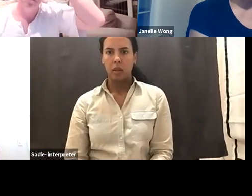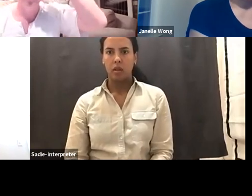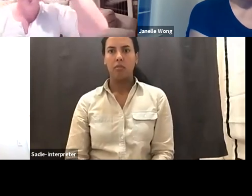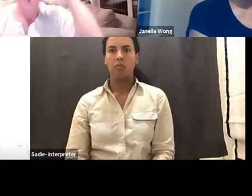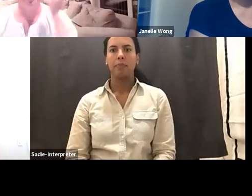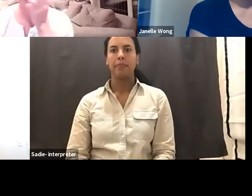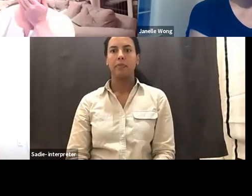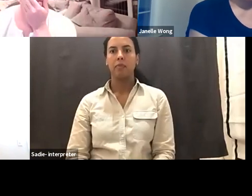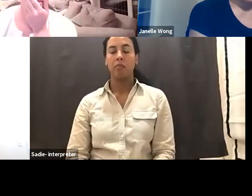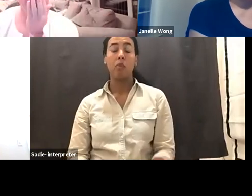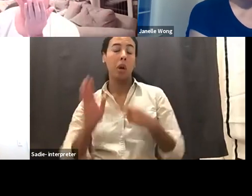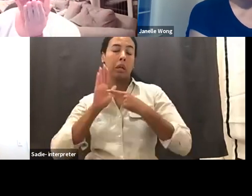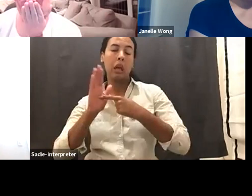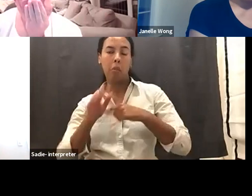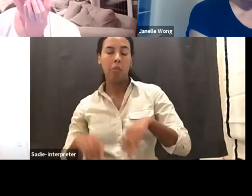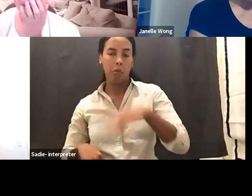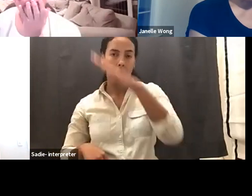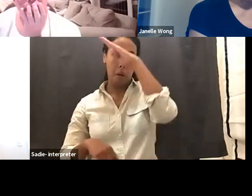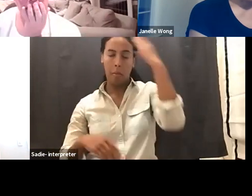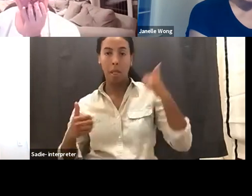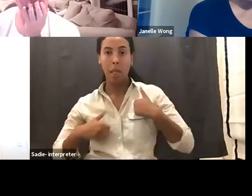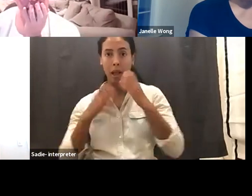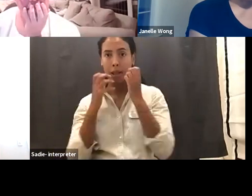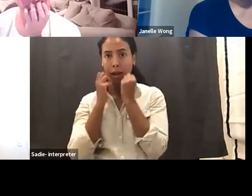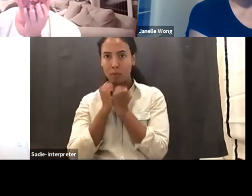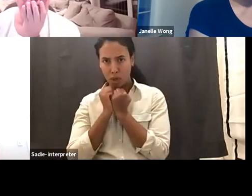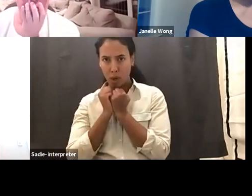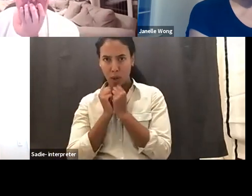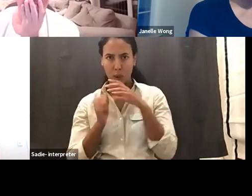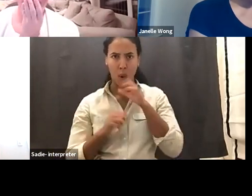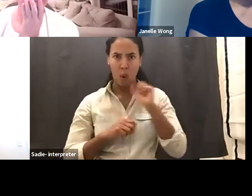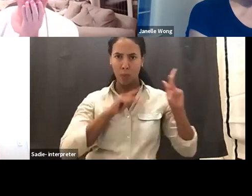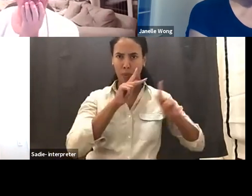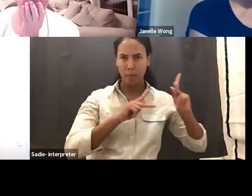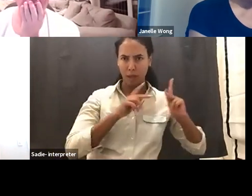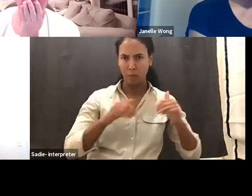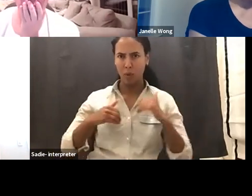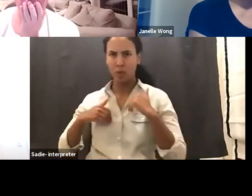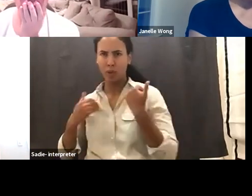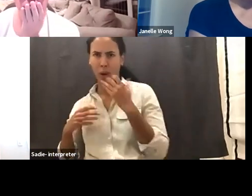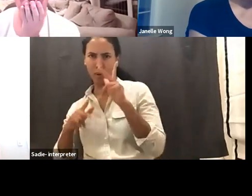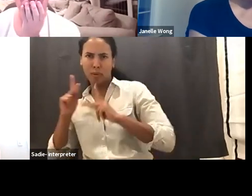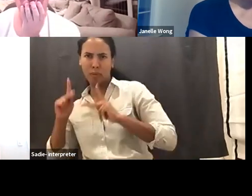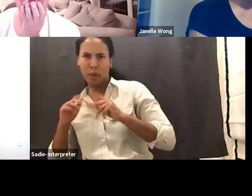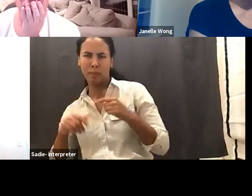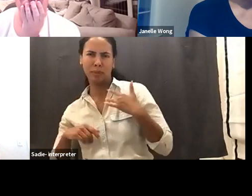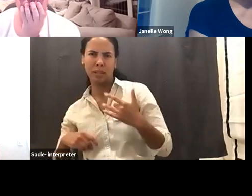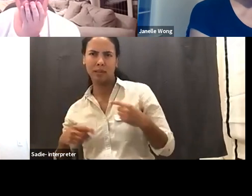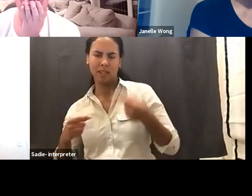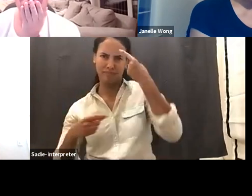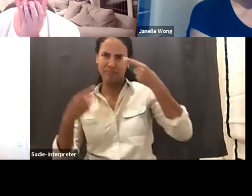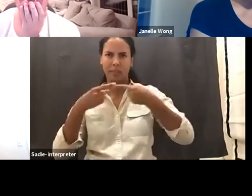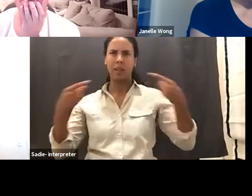including affirmative action, it doesn't matter if young people aren't activists. So on the one hand, it's exciting for me to show that there's these